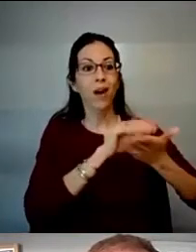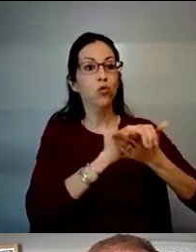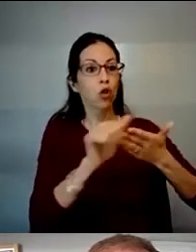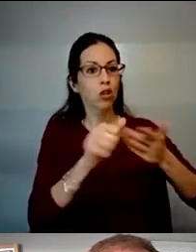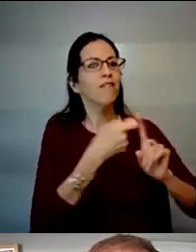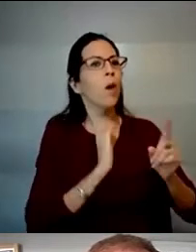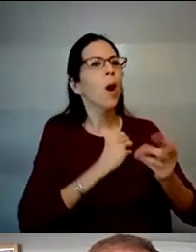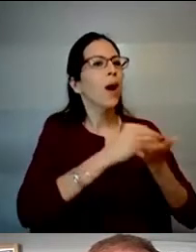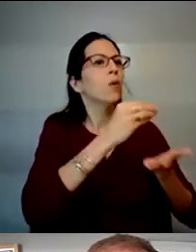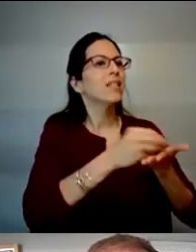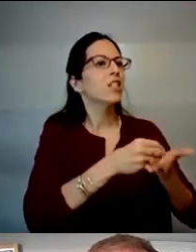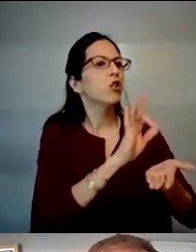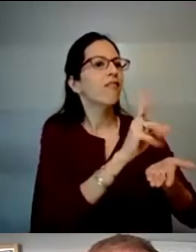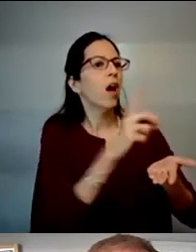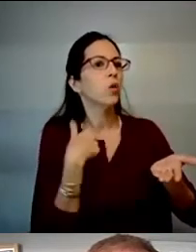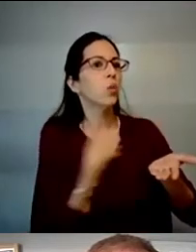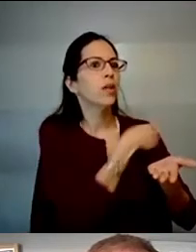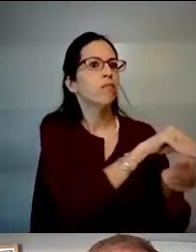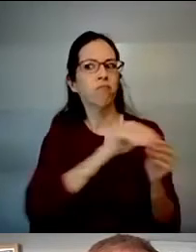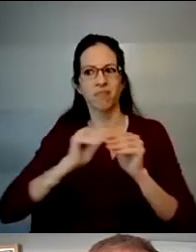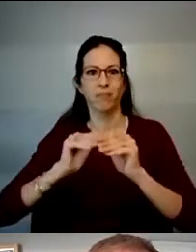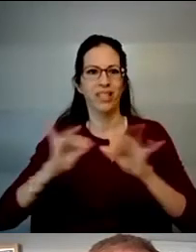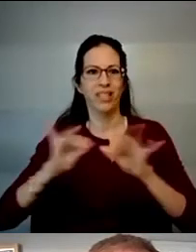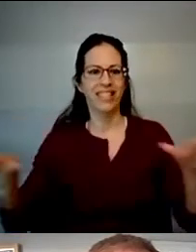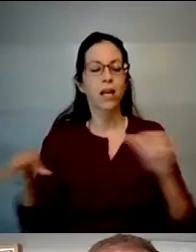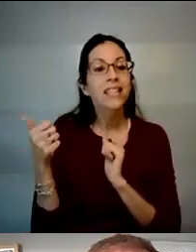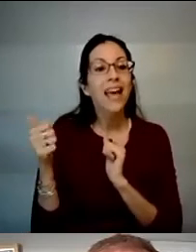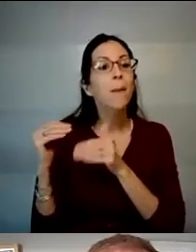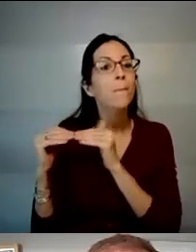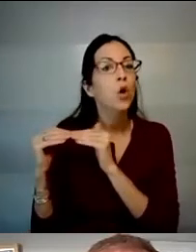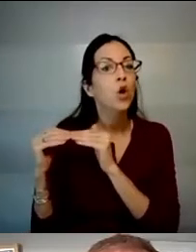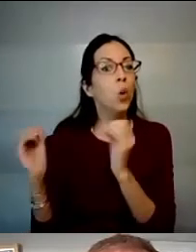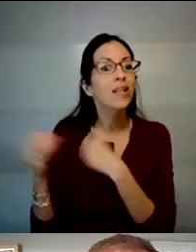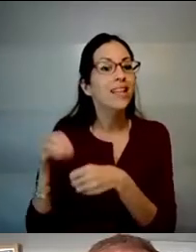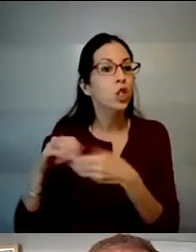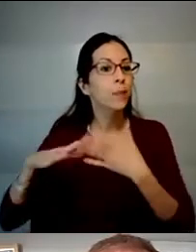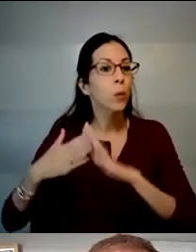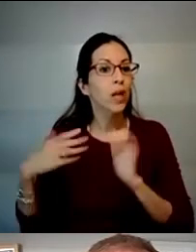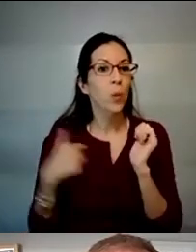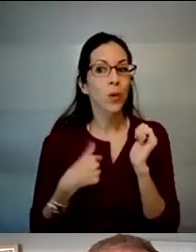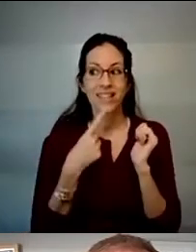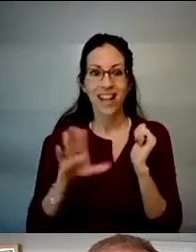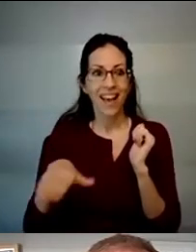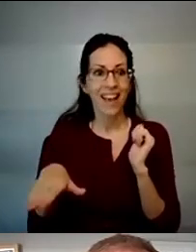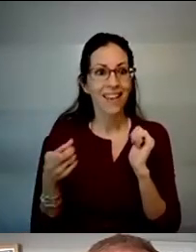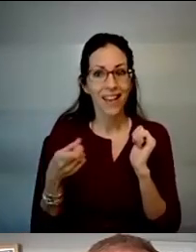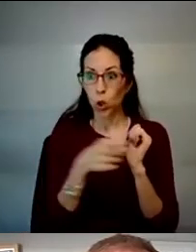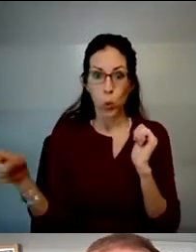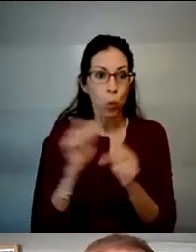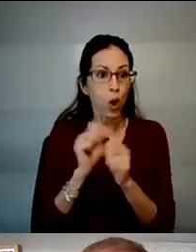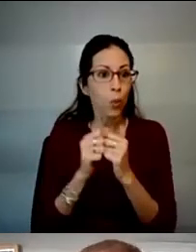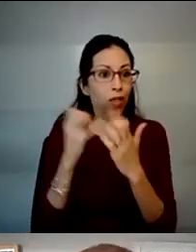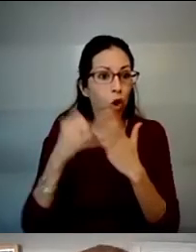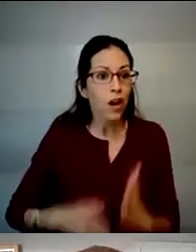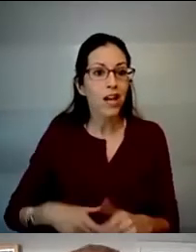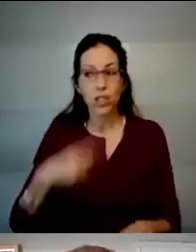fund, and we spread that across 10 of our partner organizations in the community. And we said, hey, you know, you guys work with artists. Can